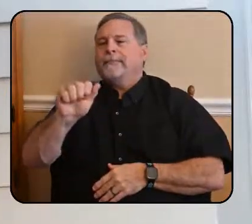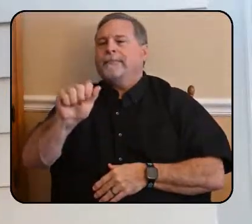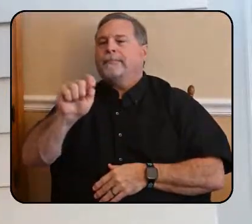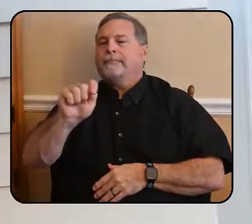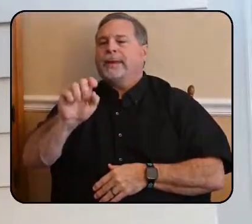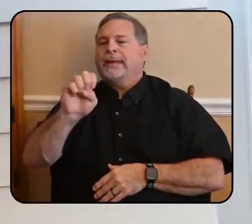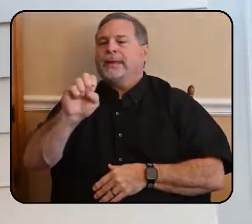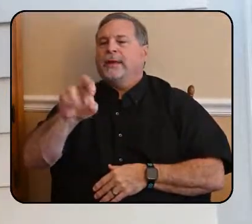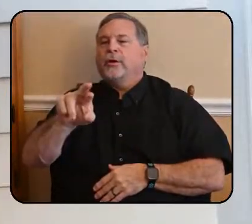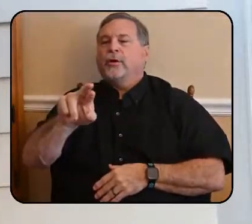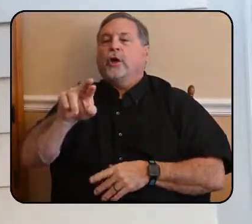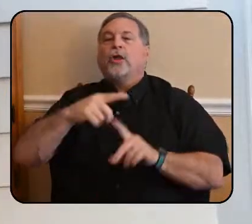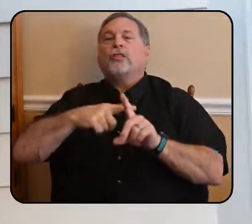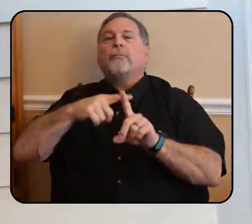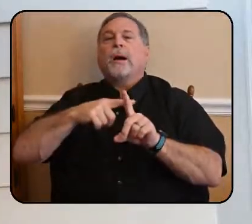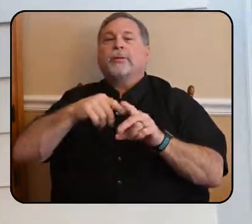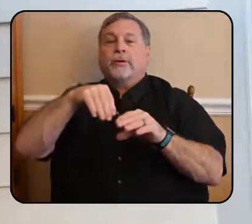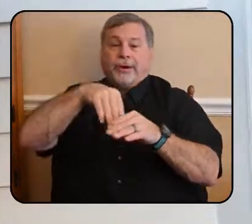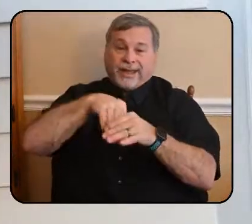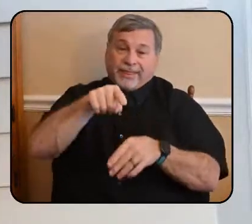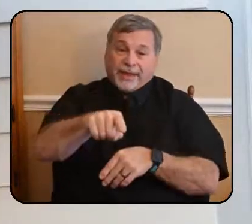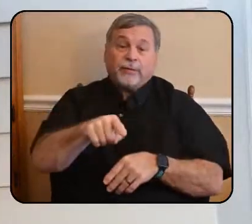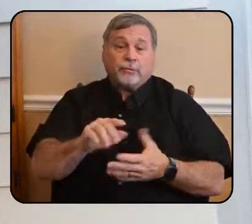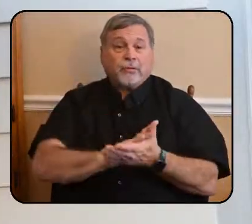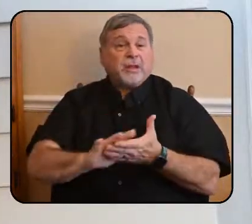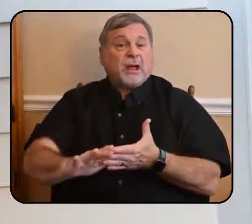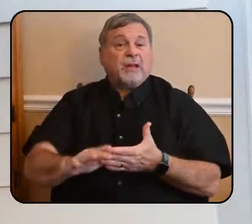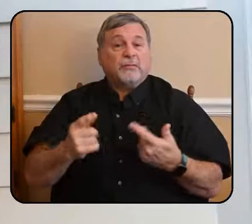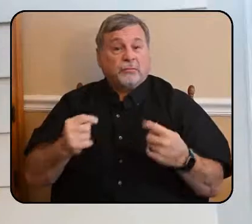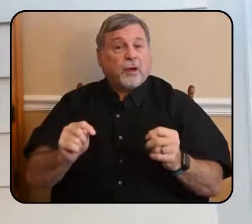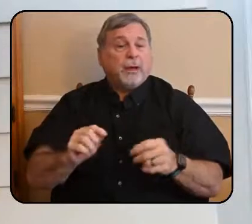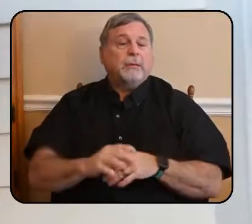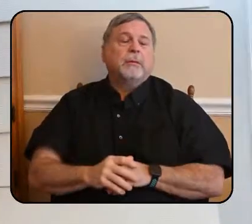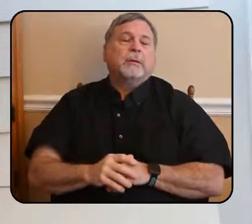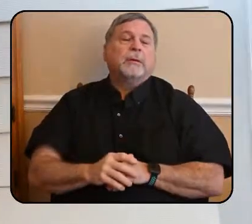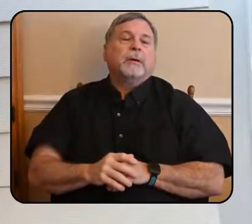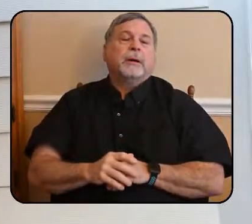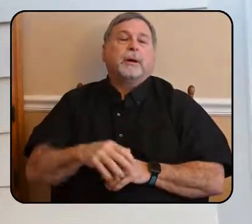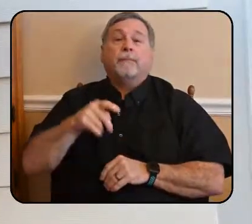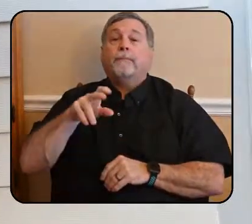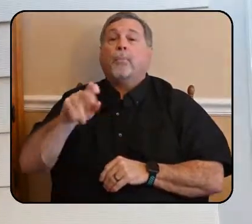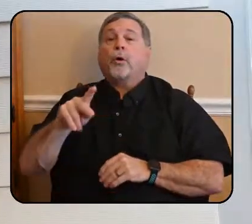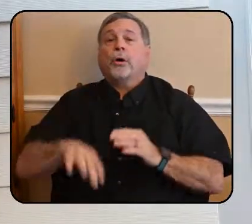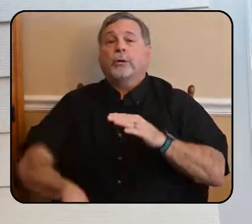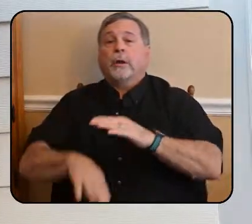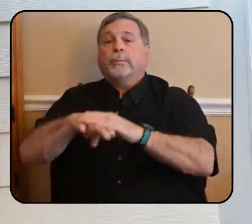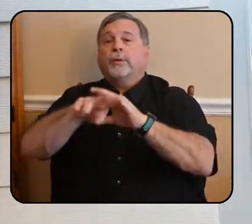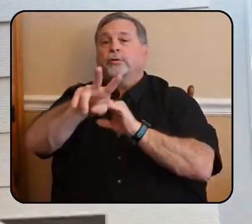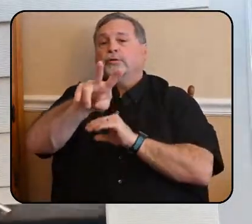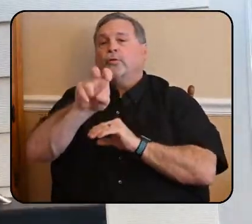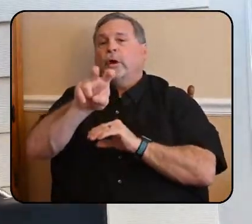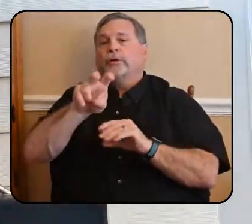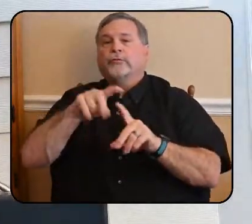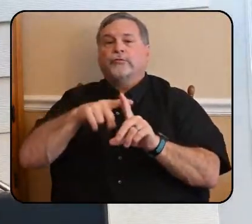nice. And got the pork up to 200 degrees. So we're going to open up.